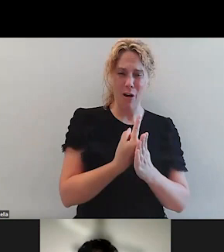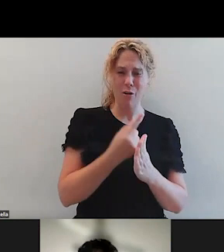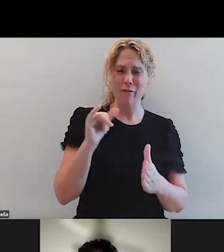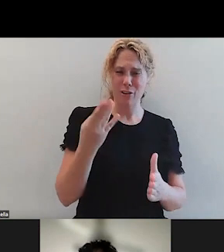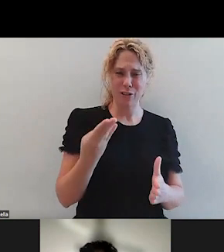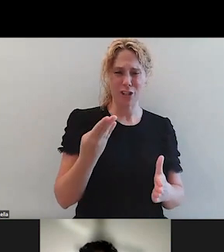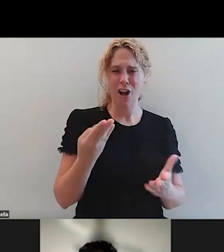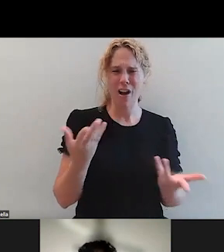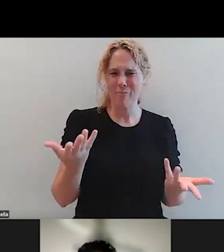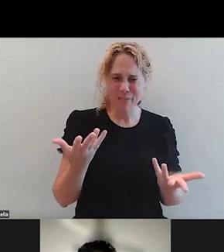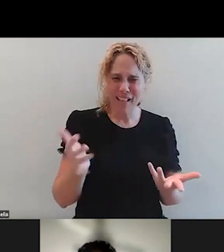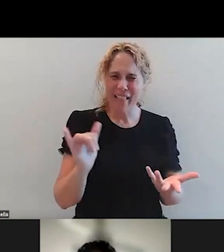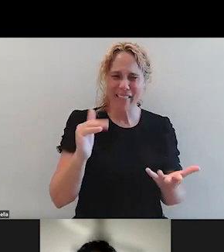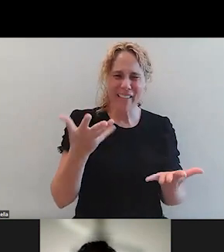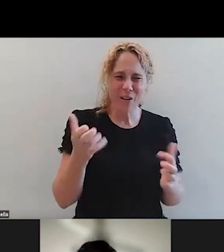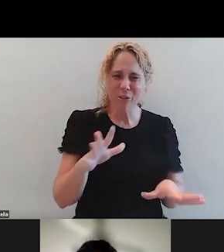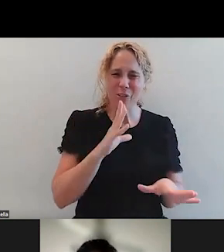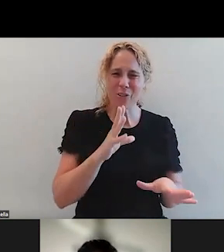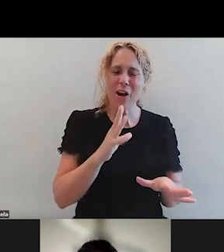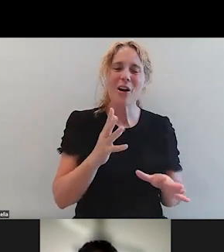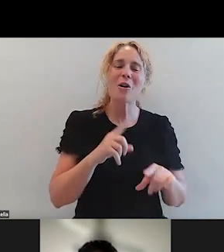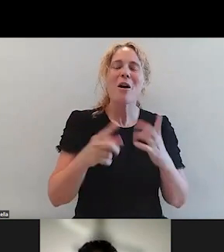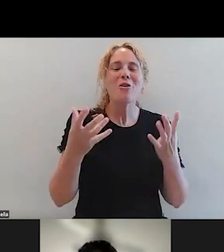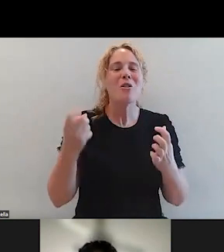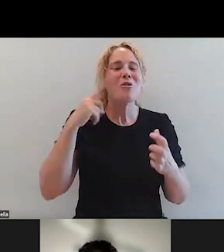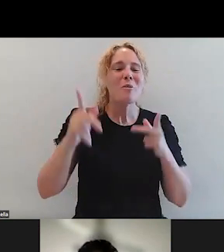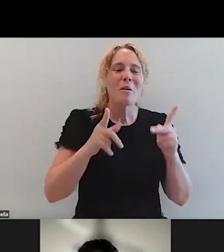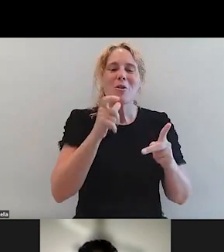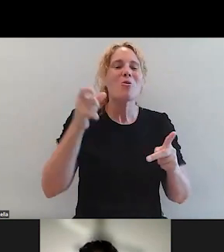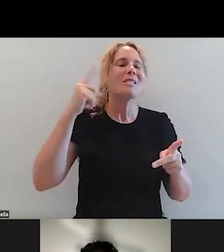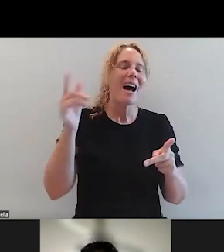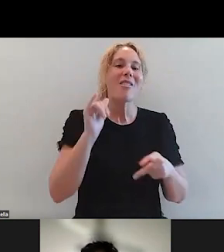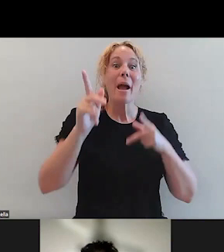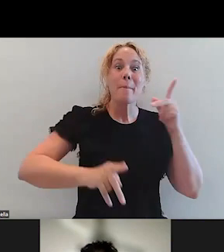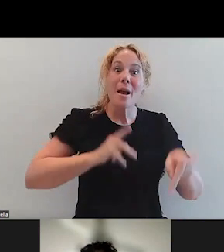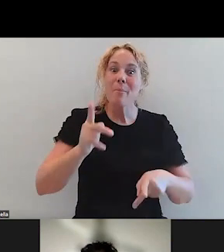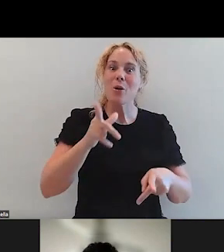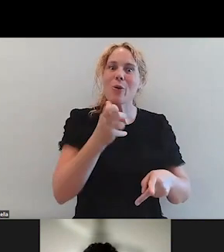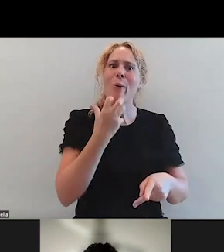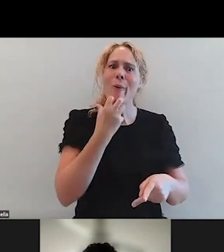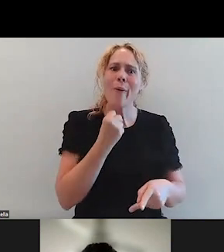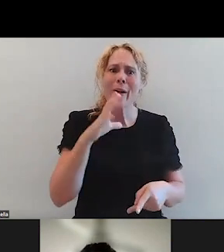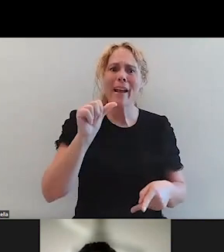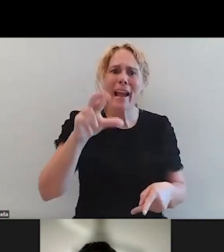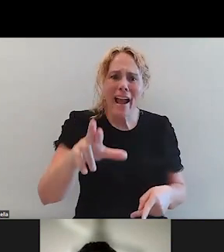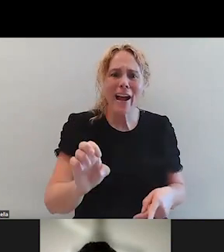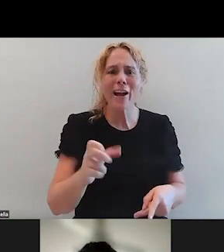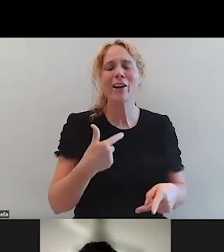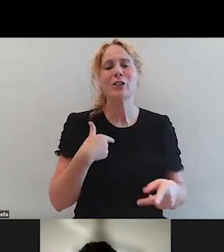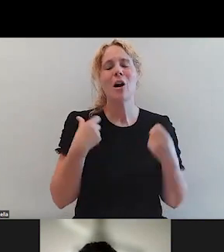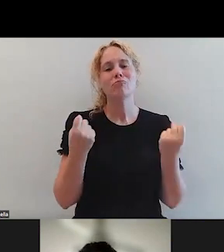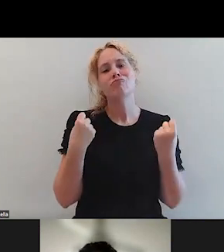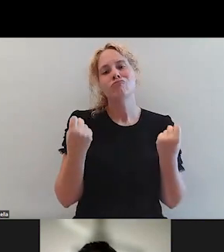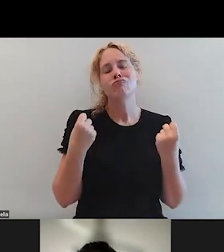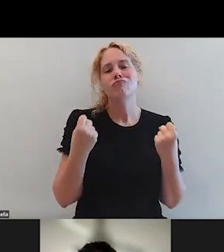it's hard. And you want to hear people that sound like people. You want to hear people that sound like they care. So I remember, driving down this